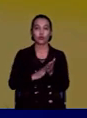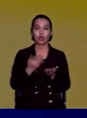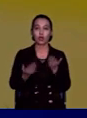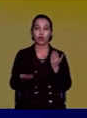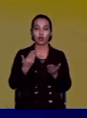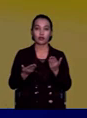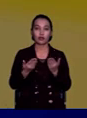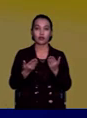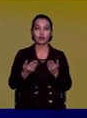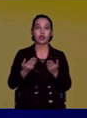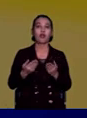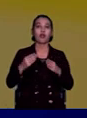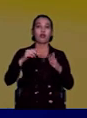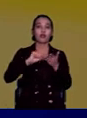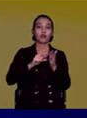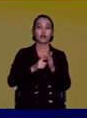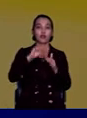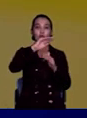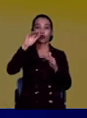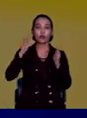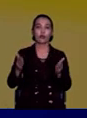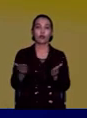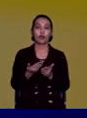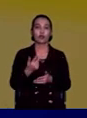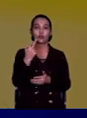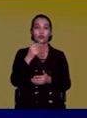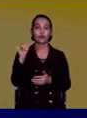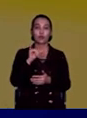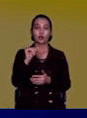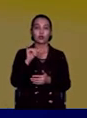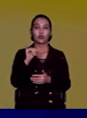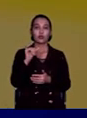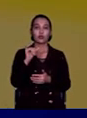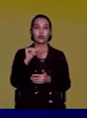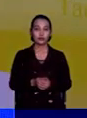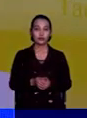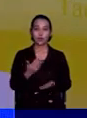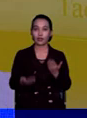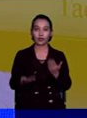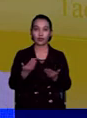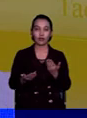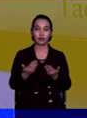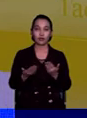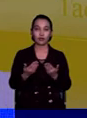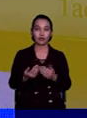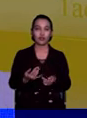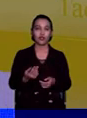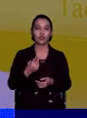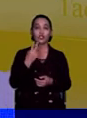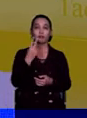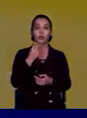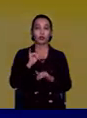kvadratning tomonlari 3 marta orttirilsa, uning yuzi 9 martaga ortar ekan. Agar 2